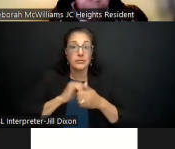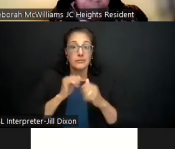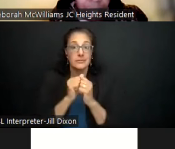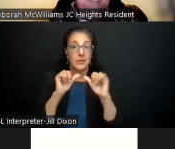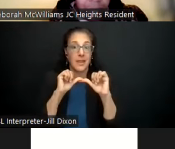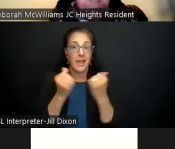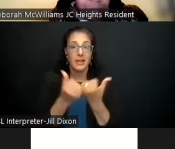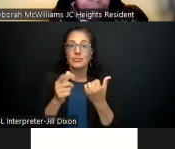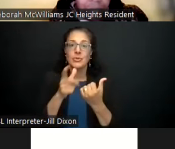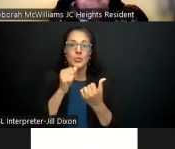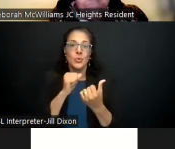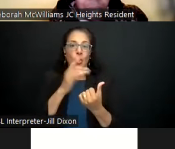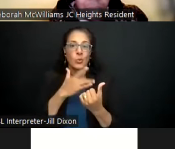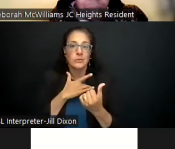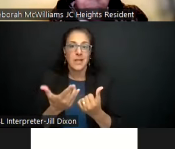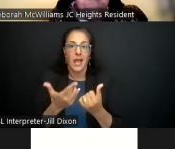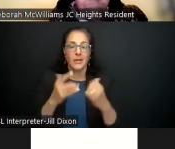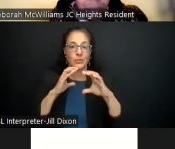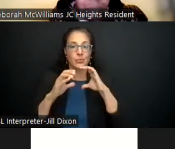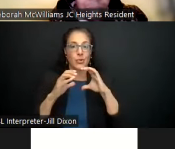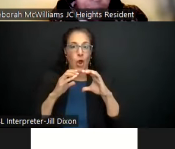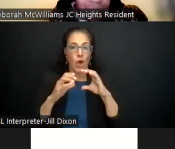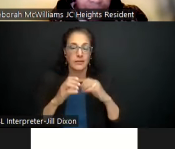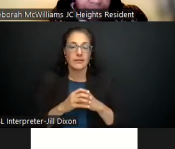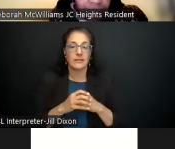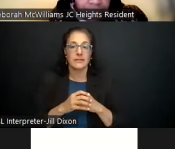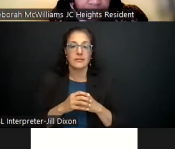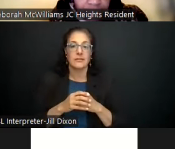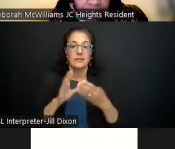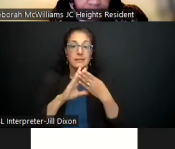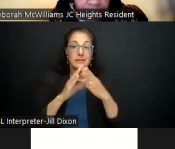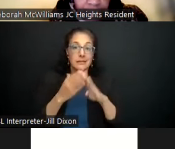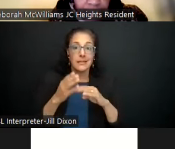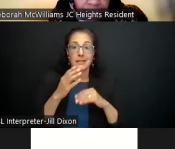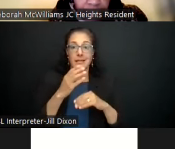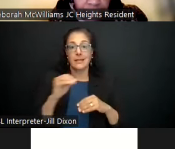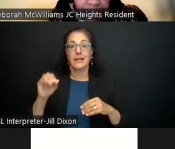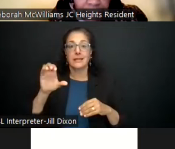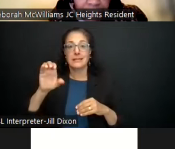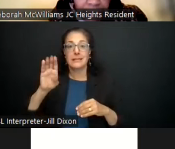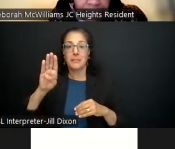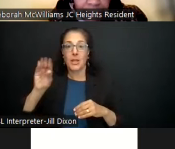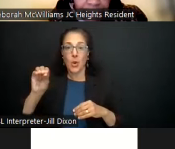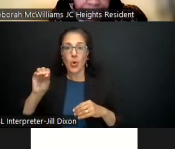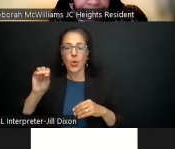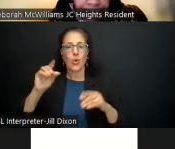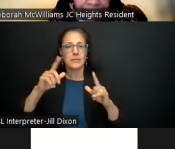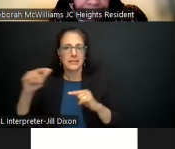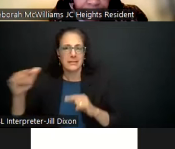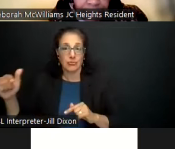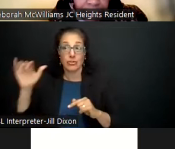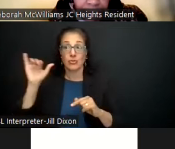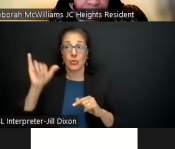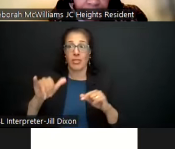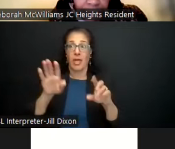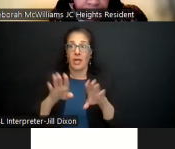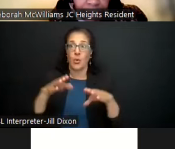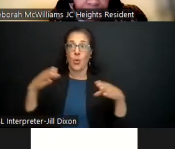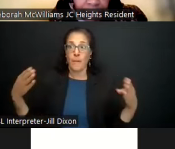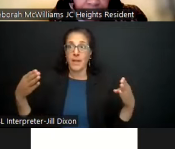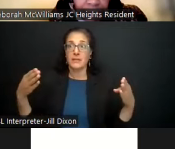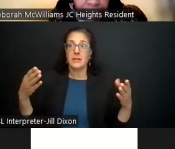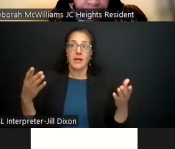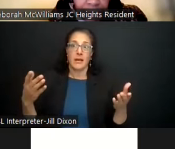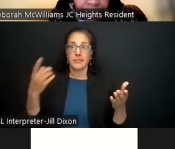don't normally talk, the city and CBOs, etc. So this opens up for